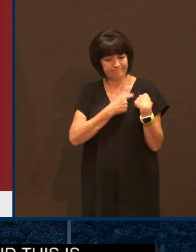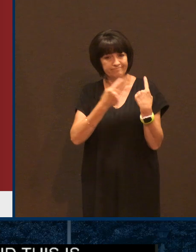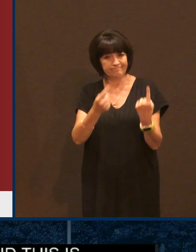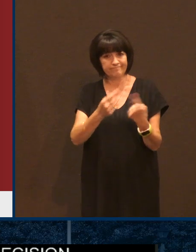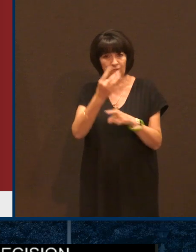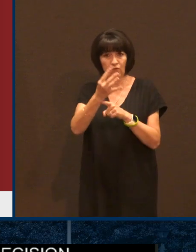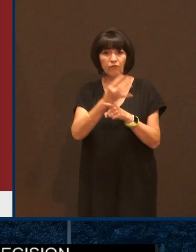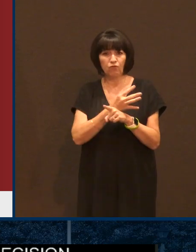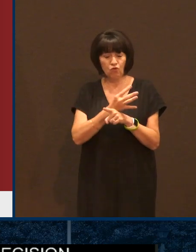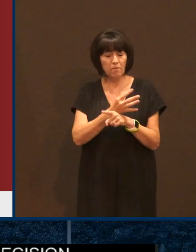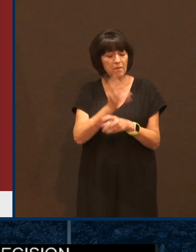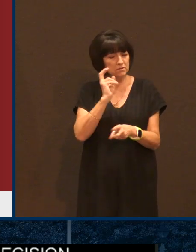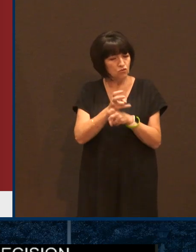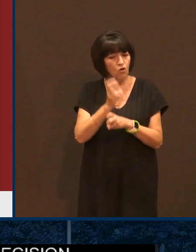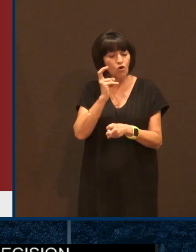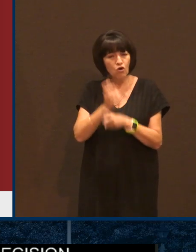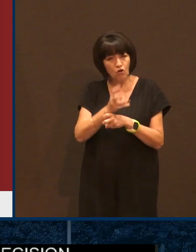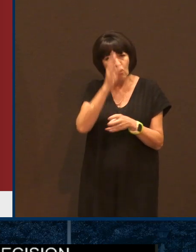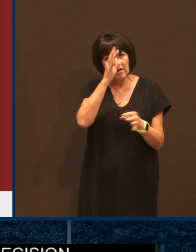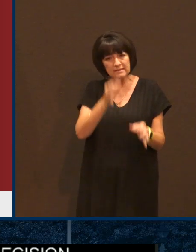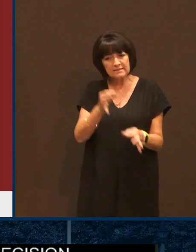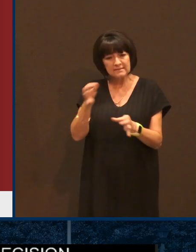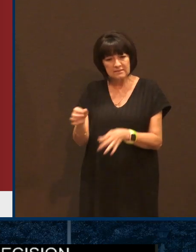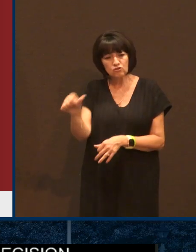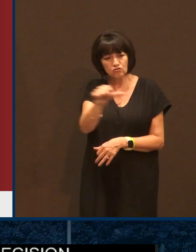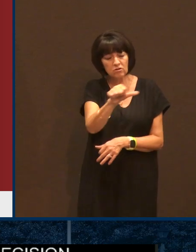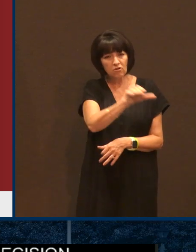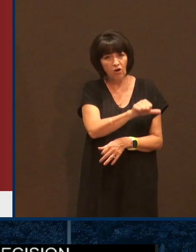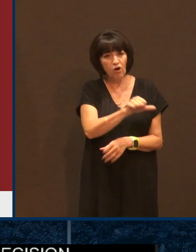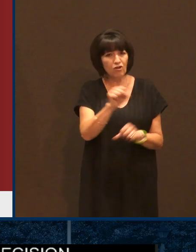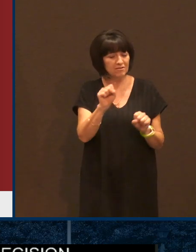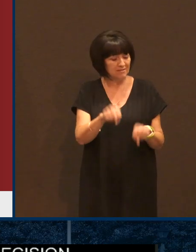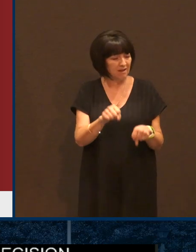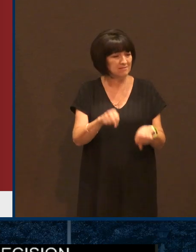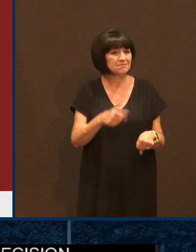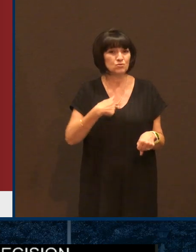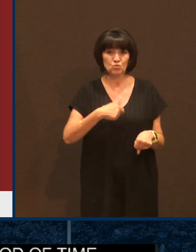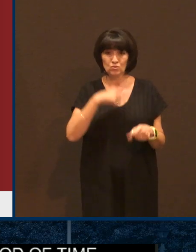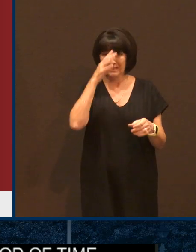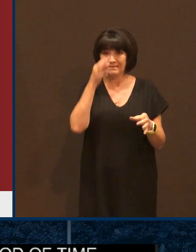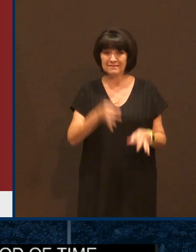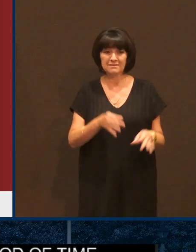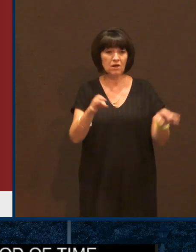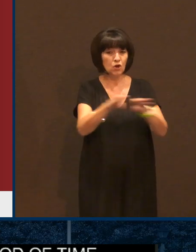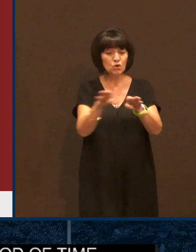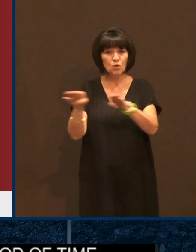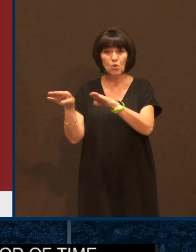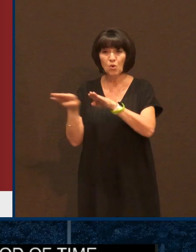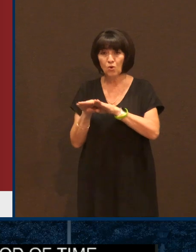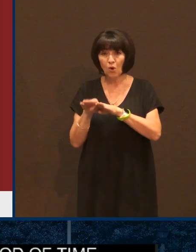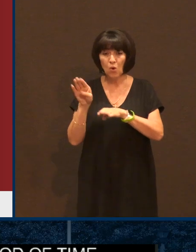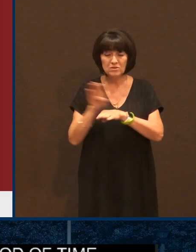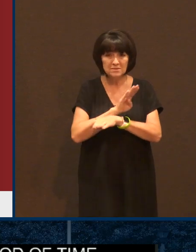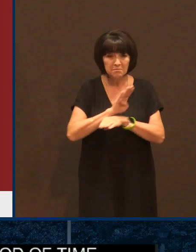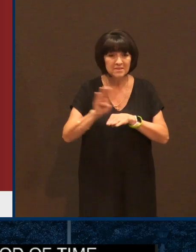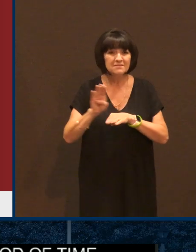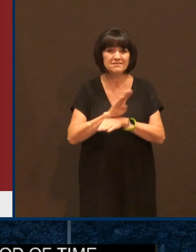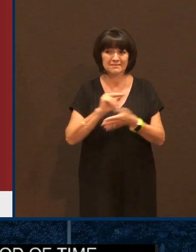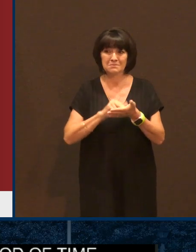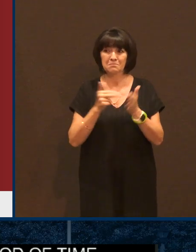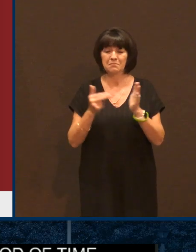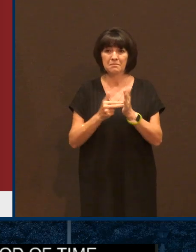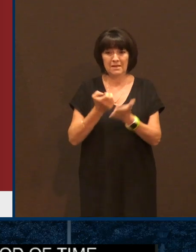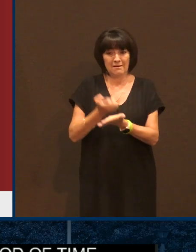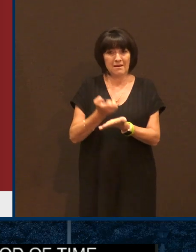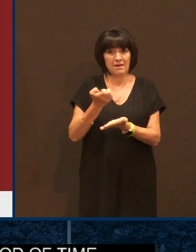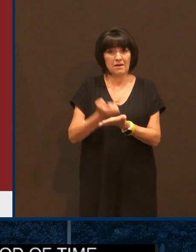of time. Difficult decisions as we closed sectors of the economy as I've